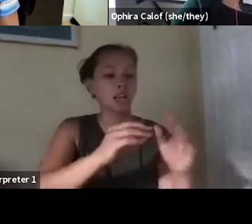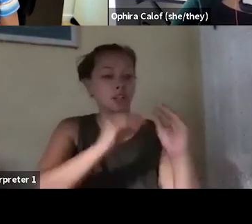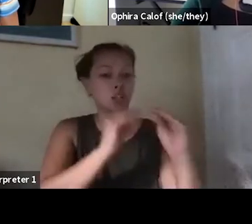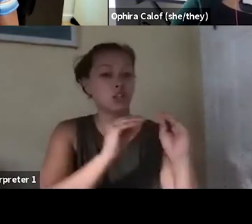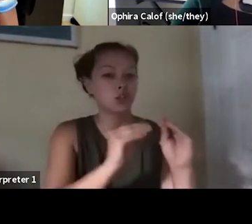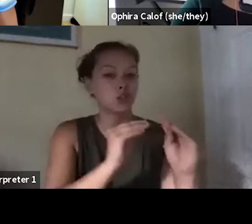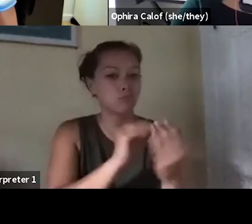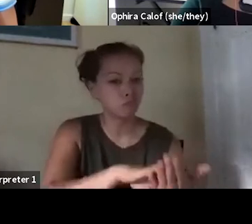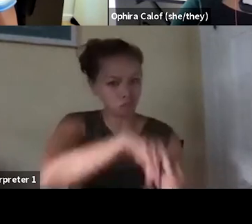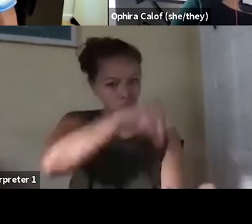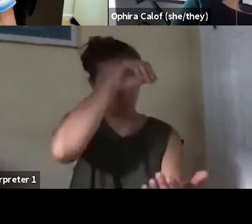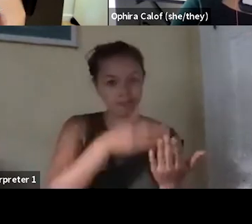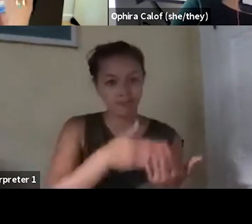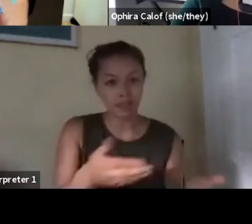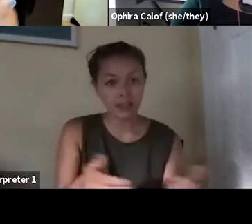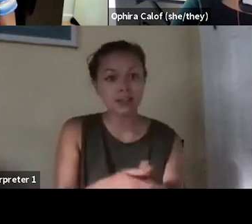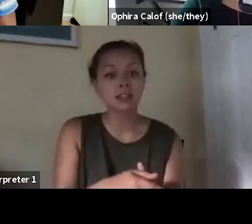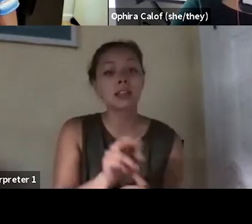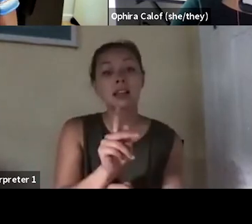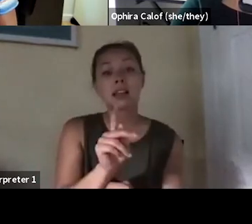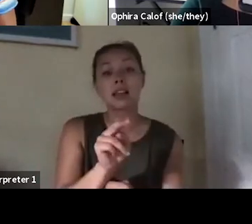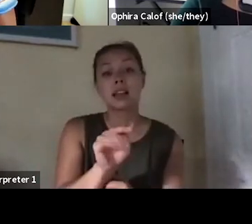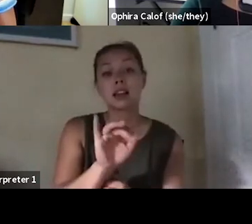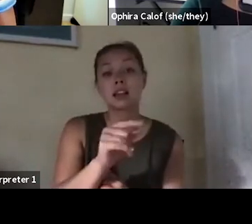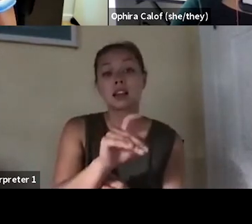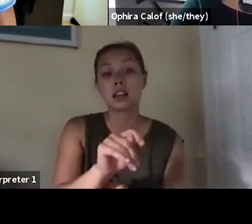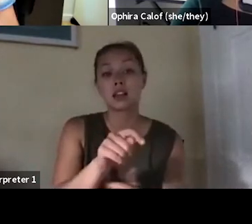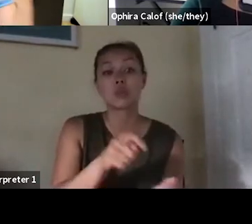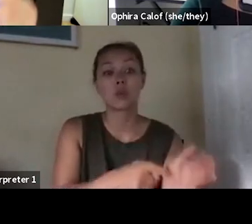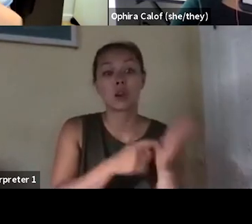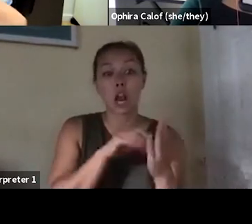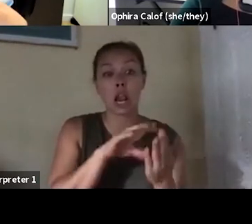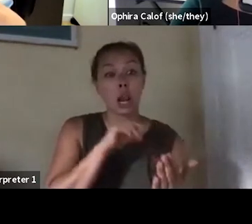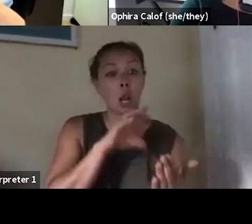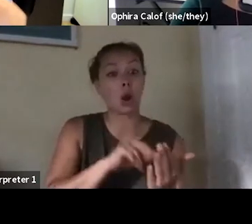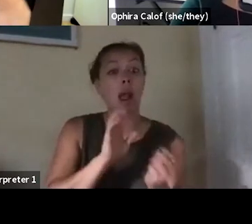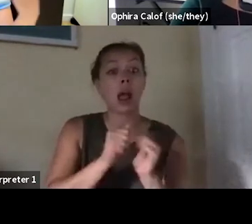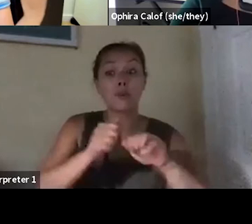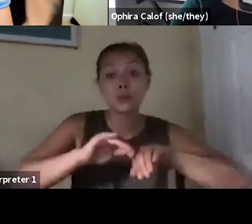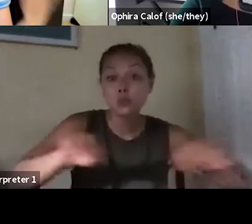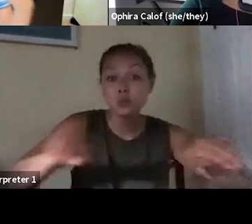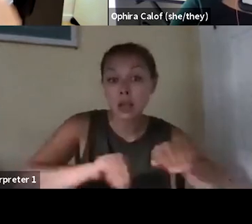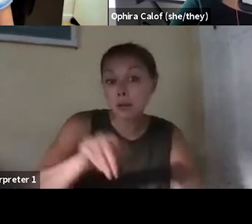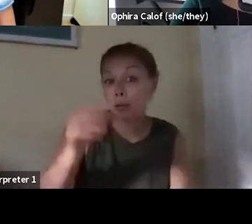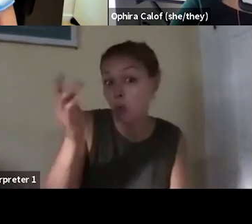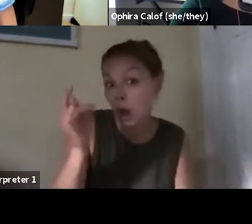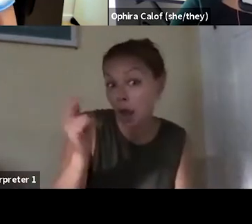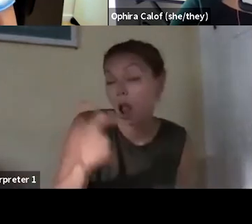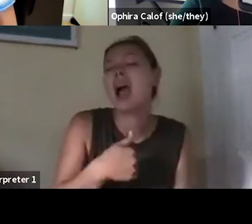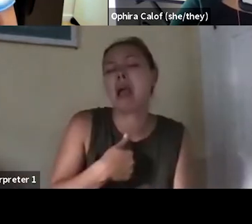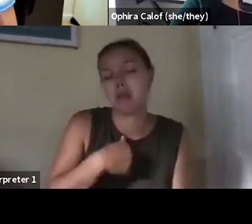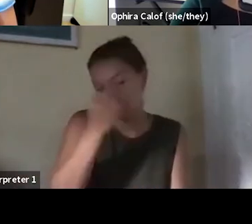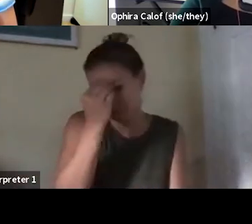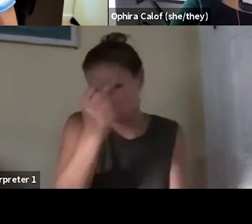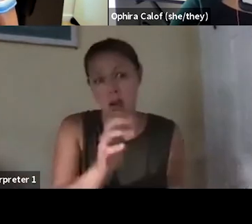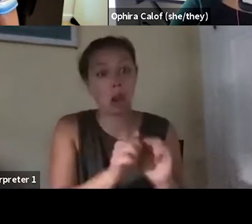need to know how to swim. And let me tell you a story about that time I learned how to swim. And so we jump back into a story with Cedric and